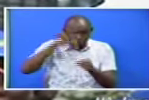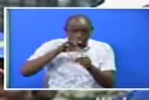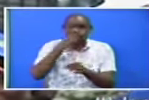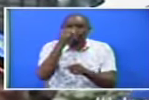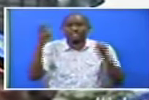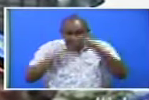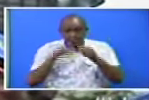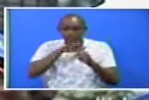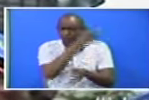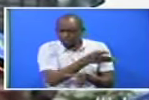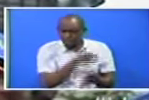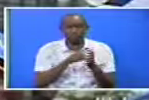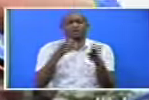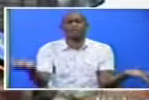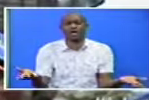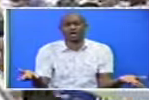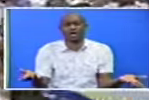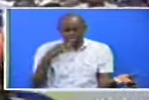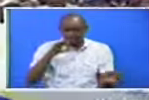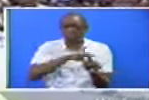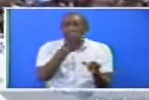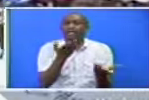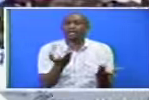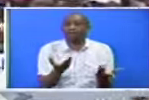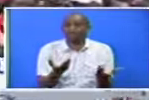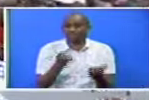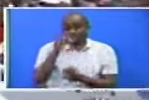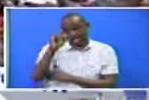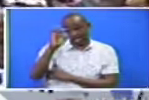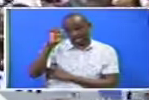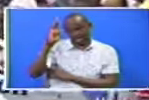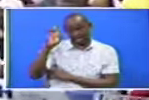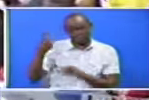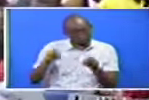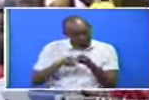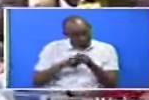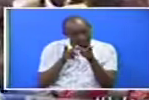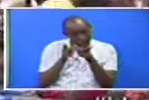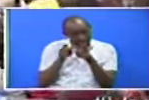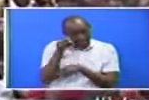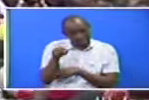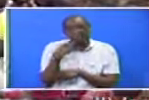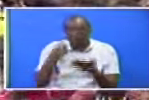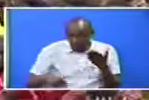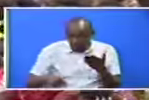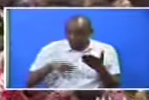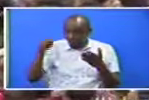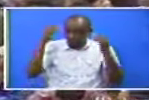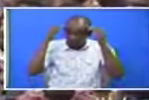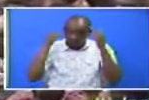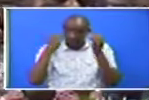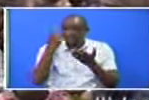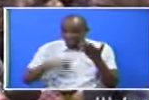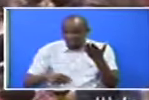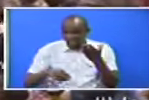207. Tuko makasa gani tukirudia. IEBC was also put on the spot for appealing a case in court where they